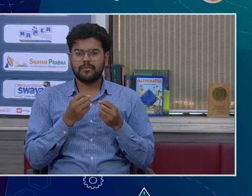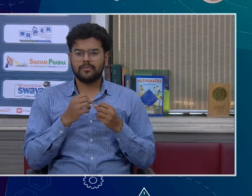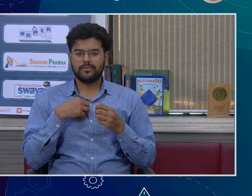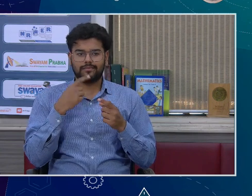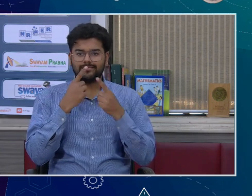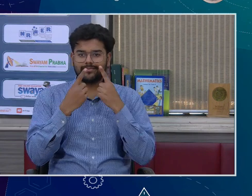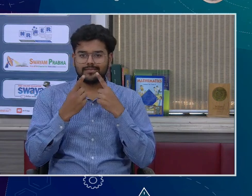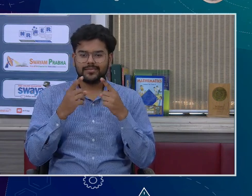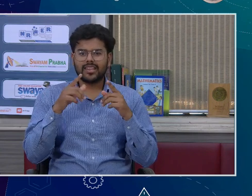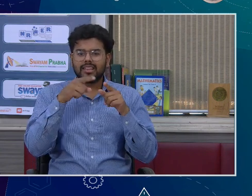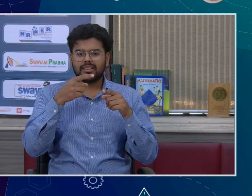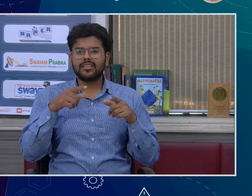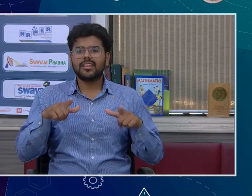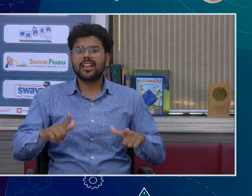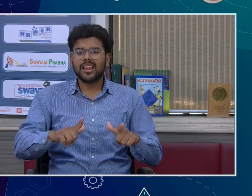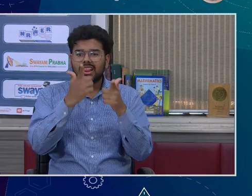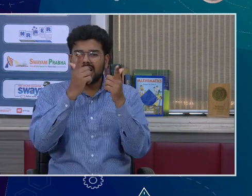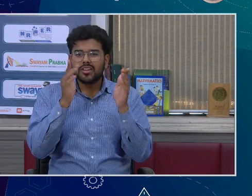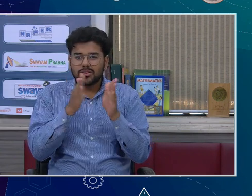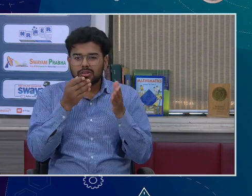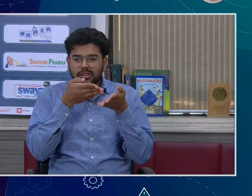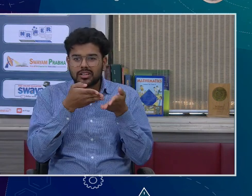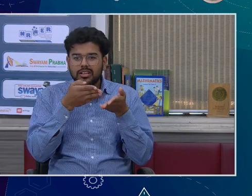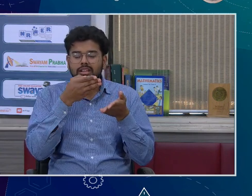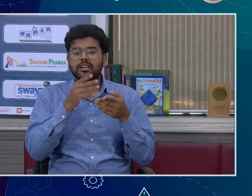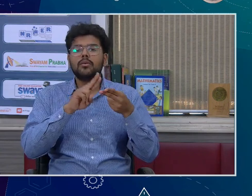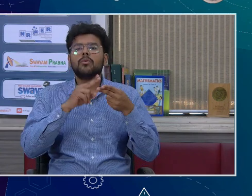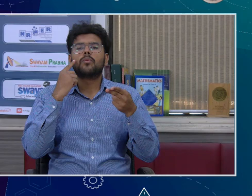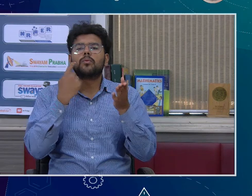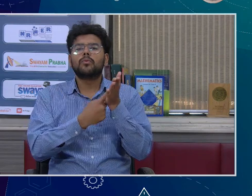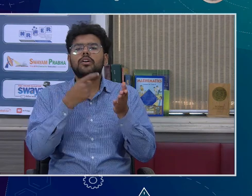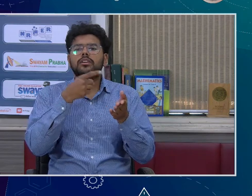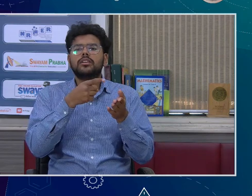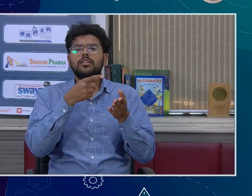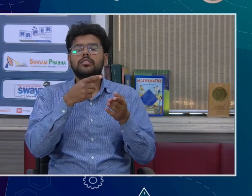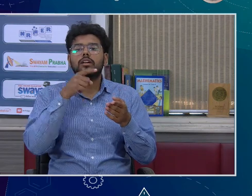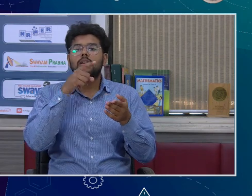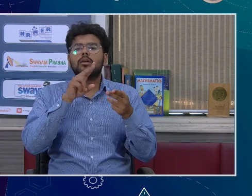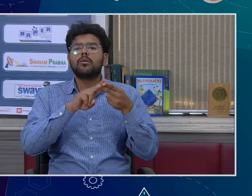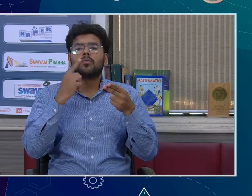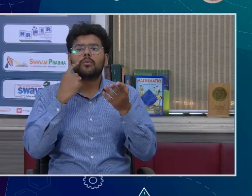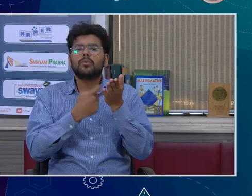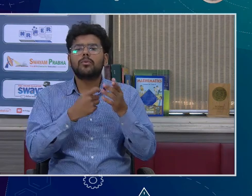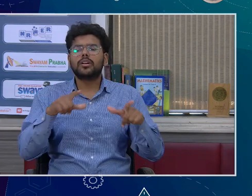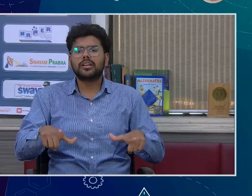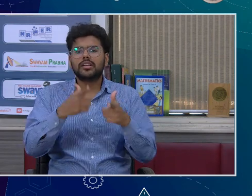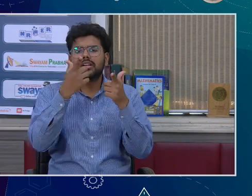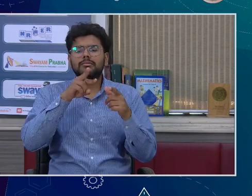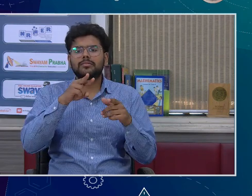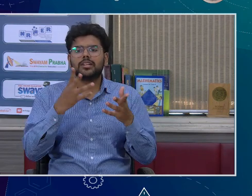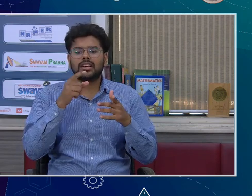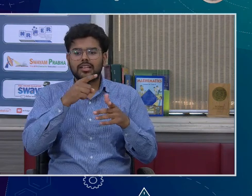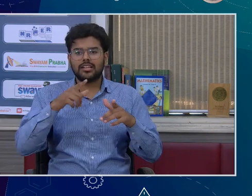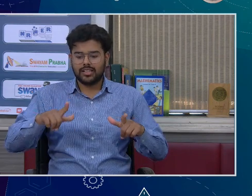about a little fir tree is a kind of a tree which has got a very different kind of a